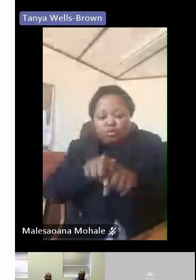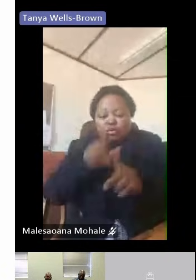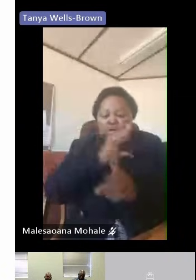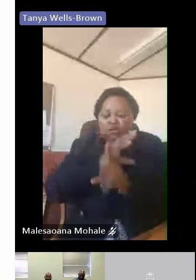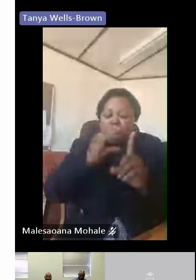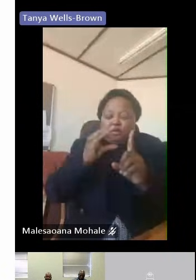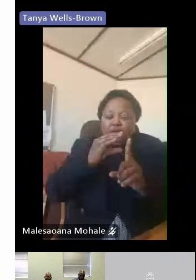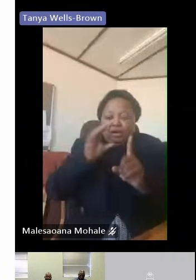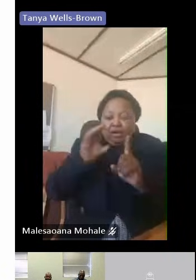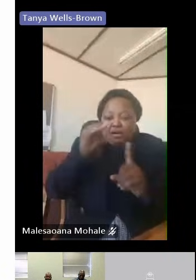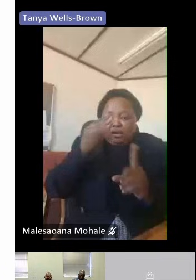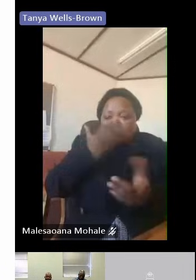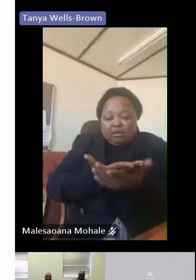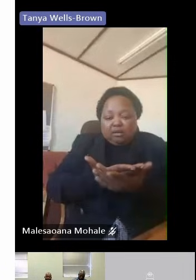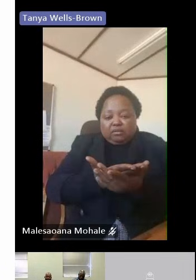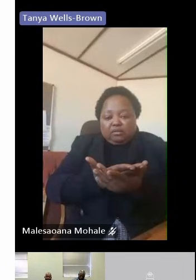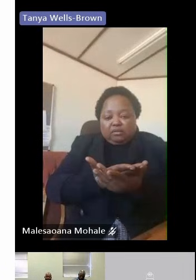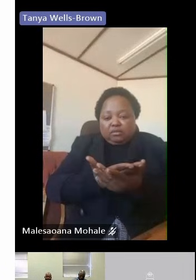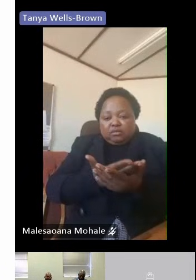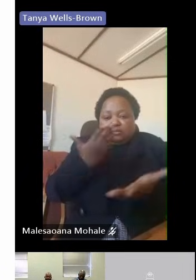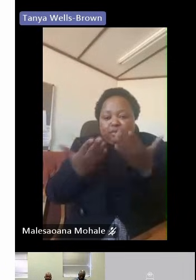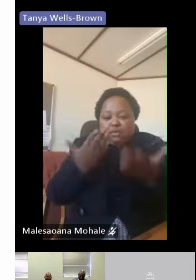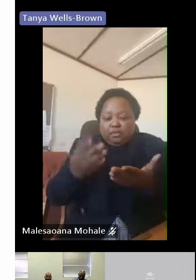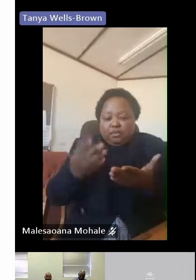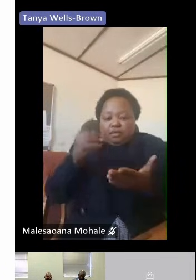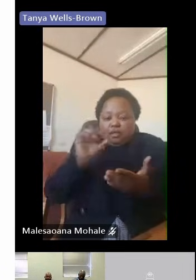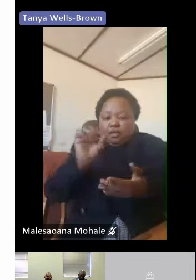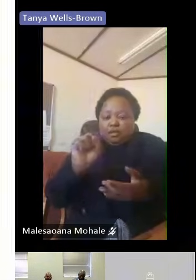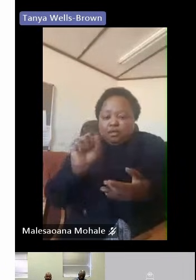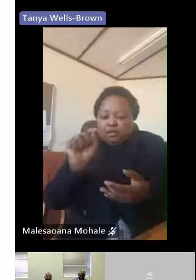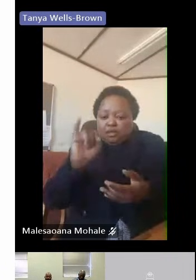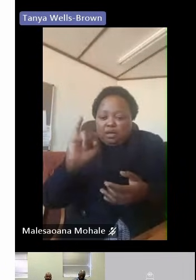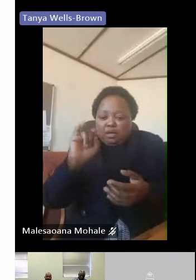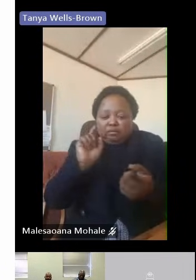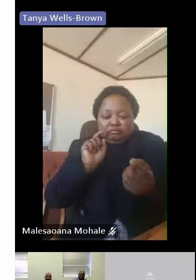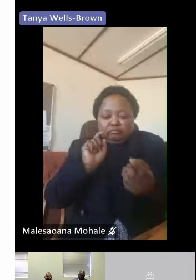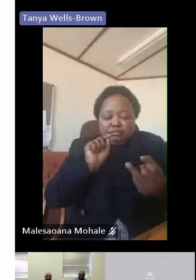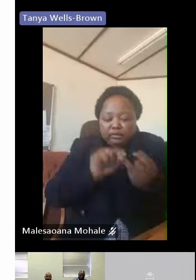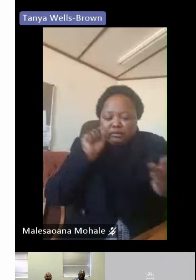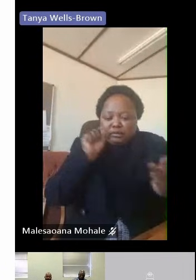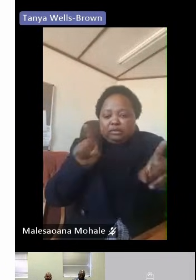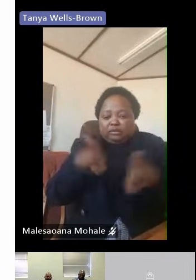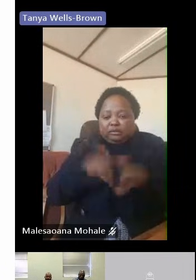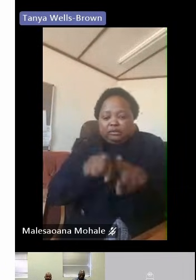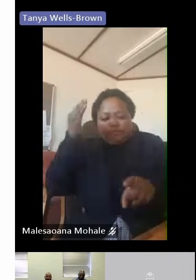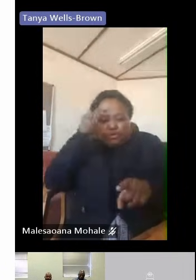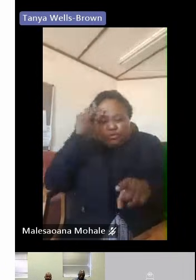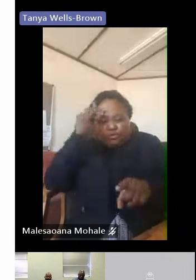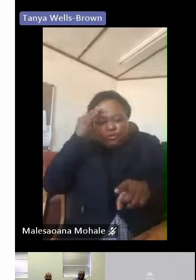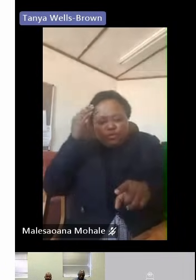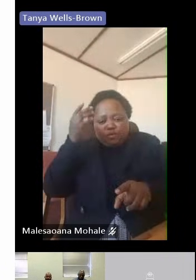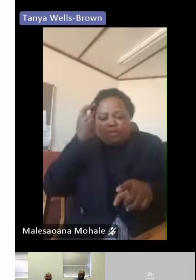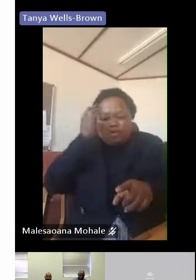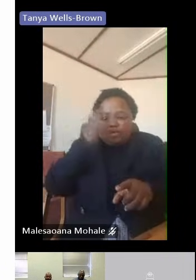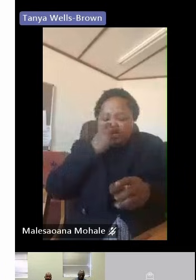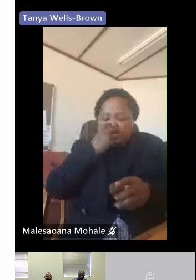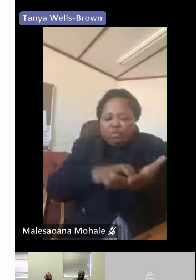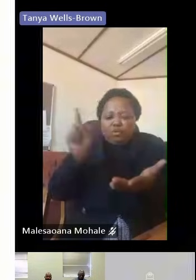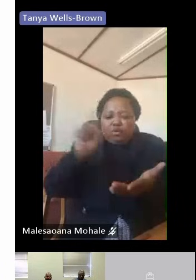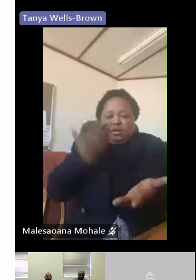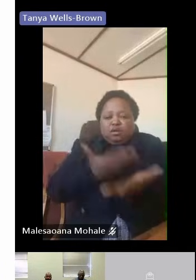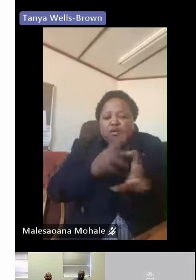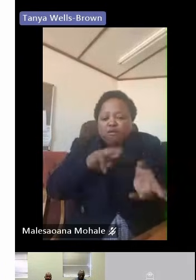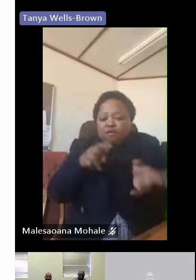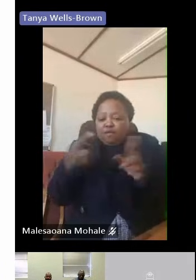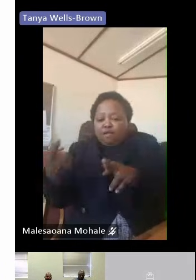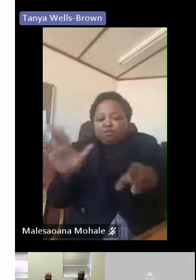post-exposure prophylaxis, testing for STIs, the knowledge that there needed to be the police referral, the completion of the forms,